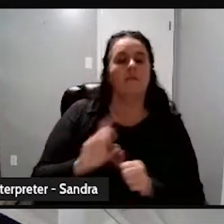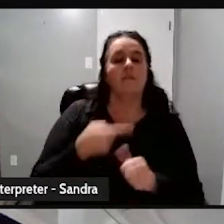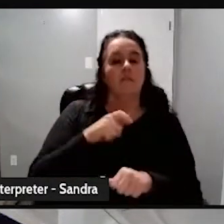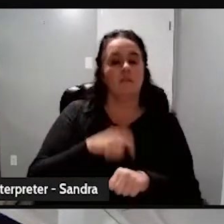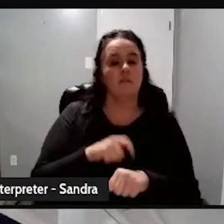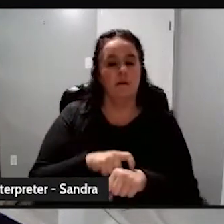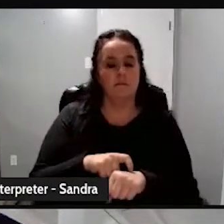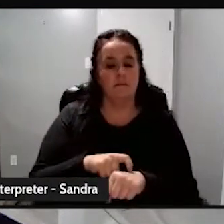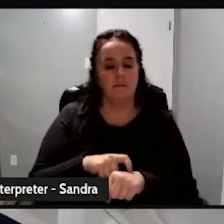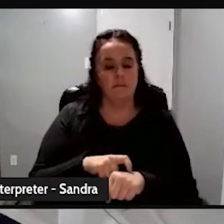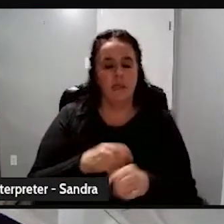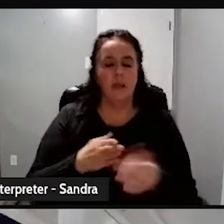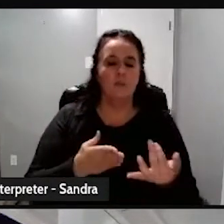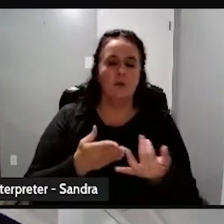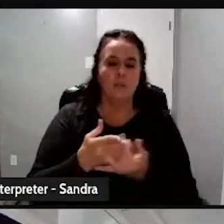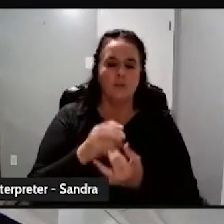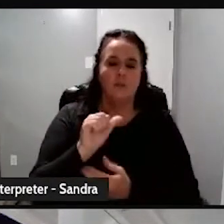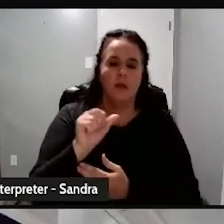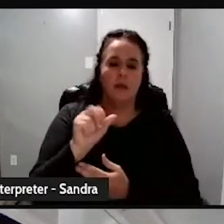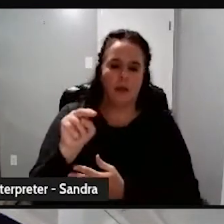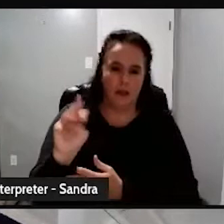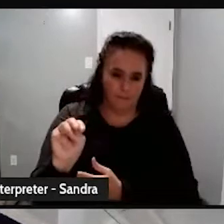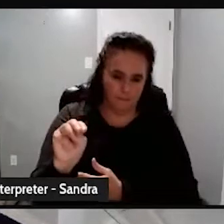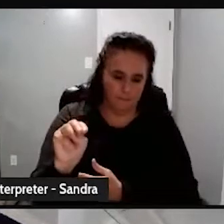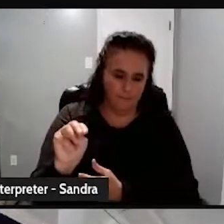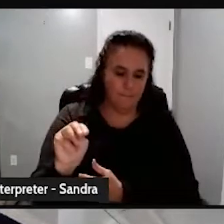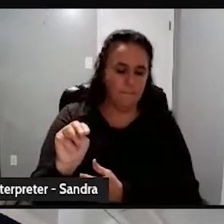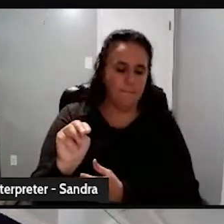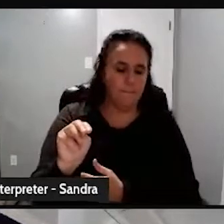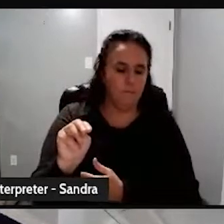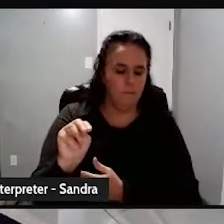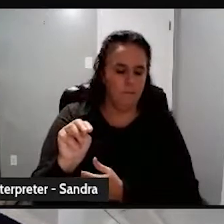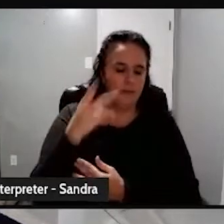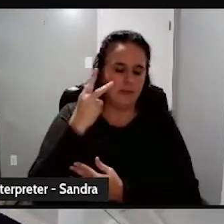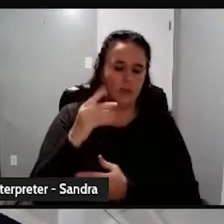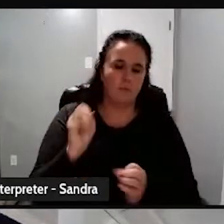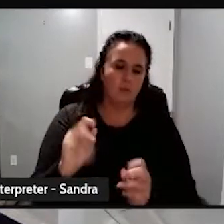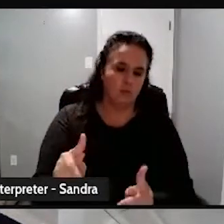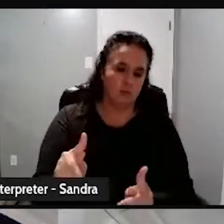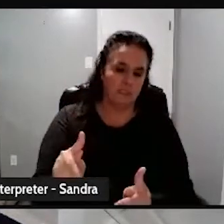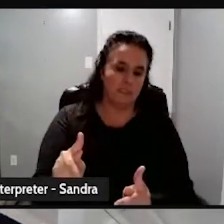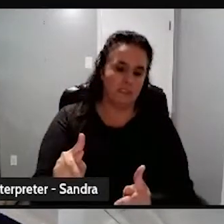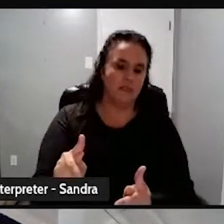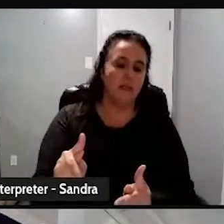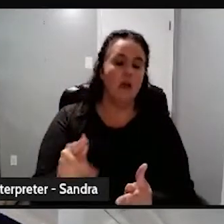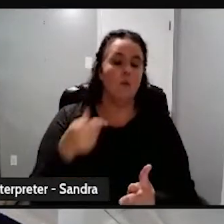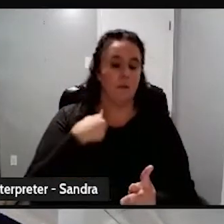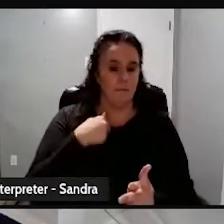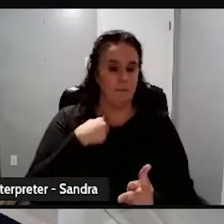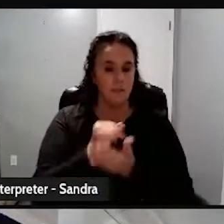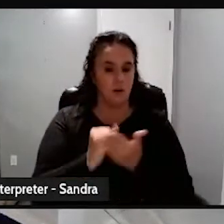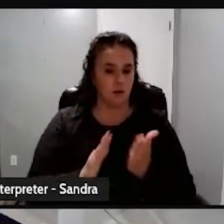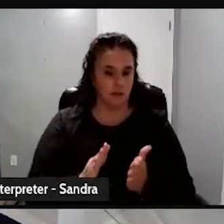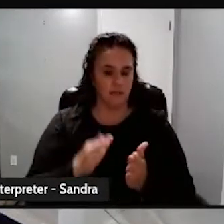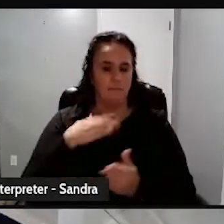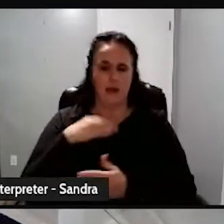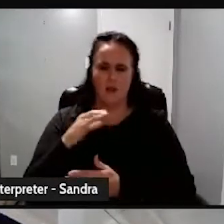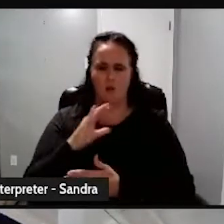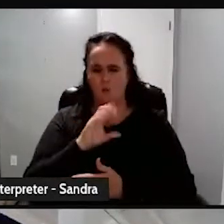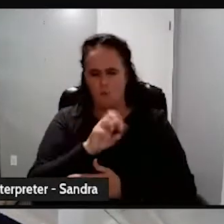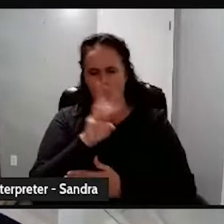it was through Arts Accessibility Network Manitoba, I saw opportunities where, as an artist in my own arts